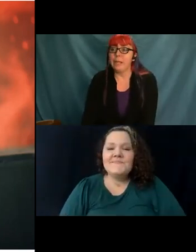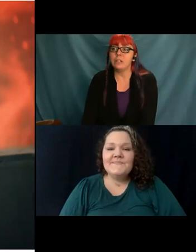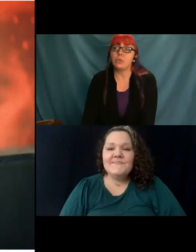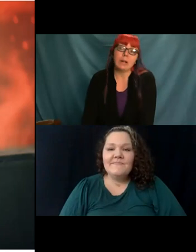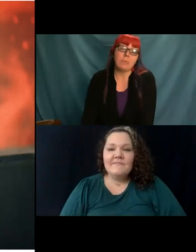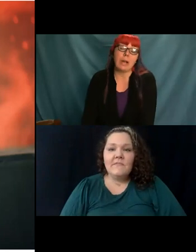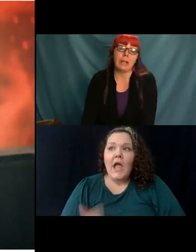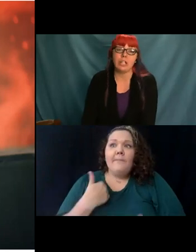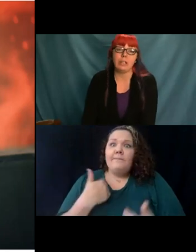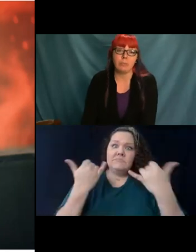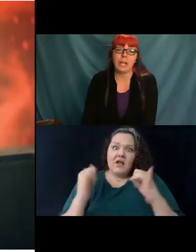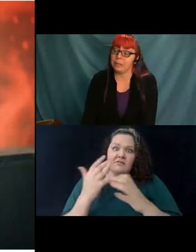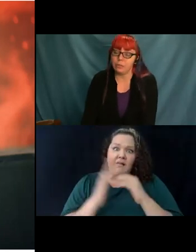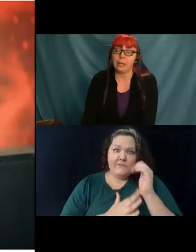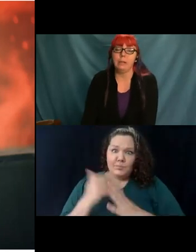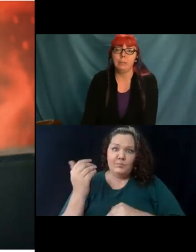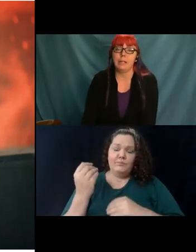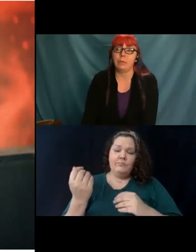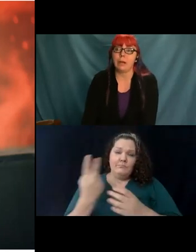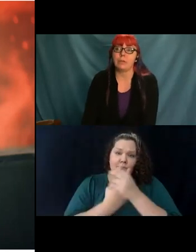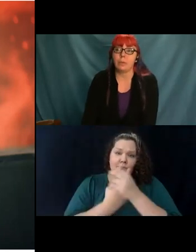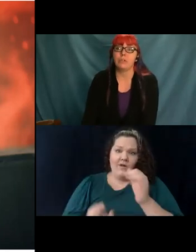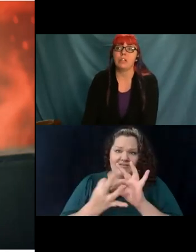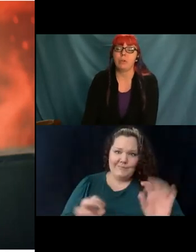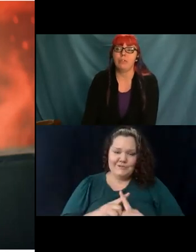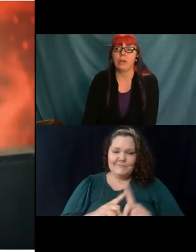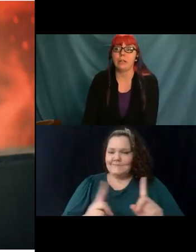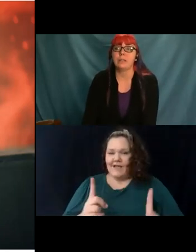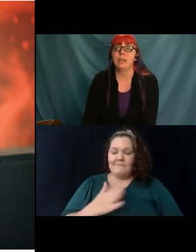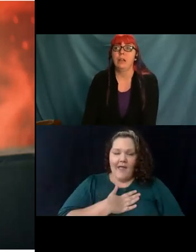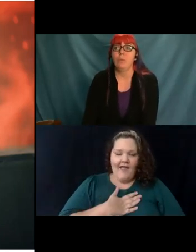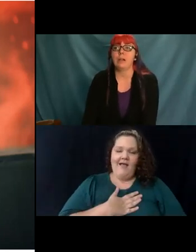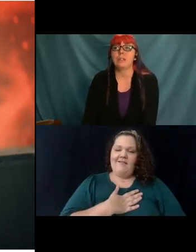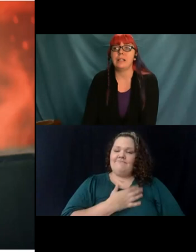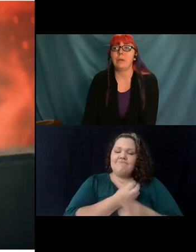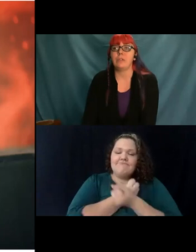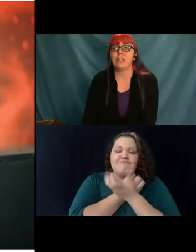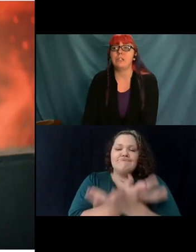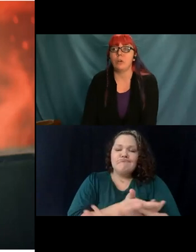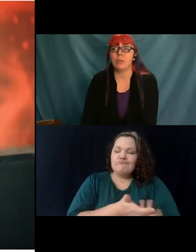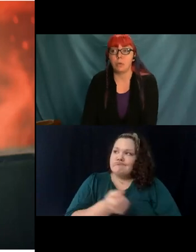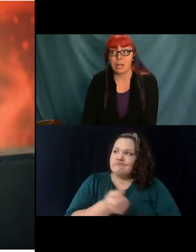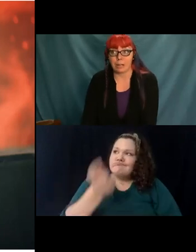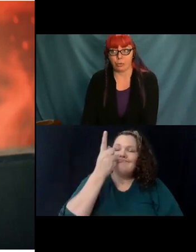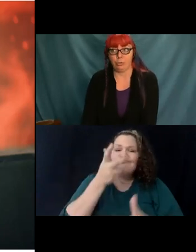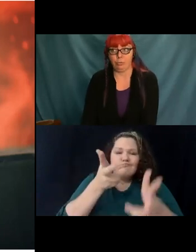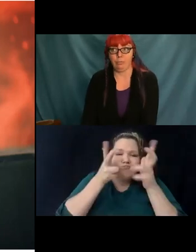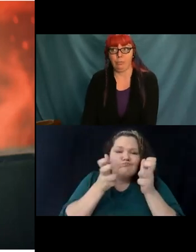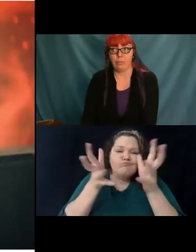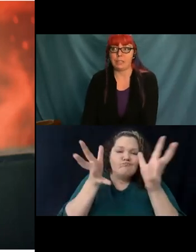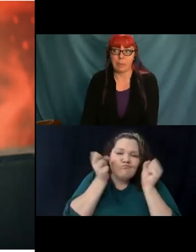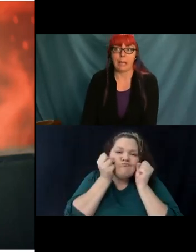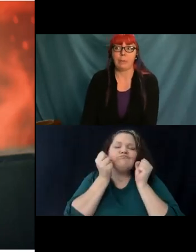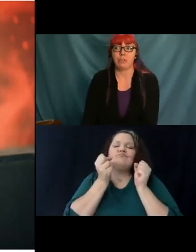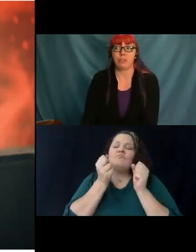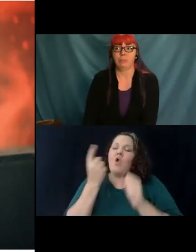So English requires more energy for me. I can do it, but it requires more energy and more focus. Whereas sign language is so much more natural.